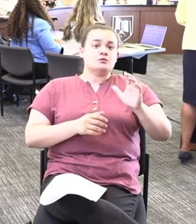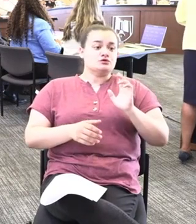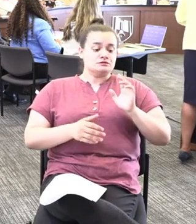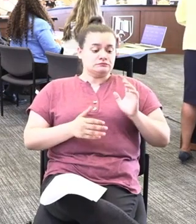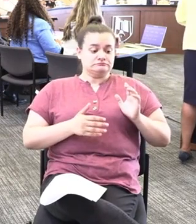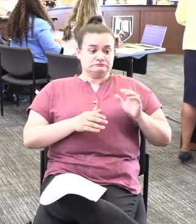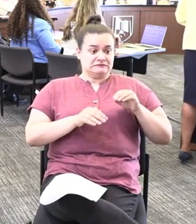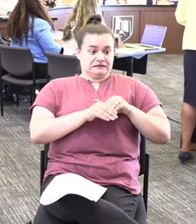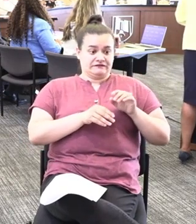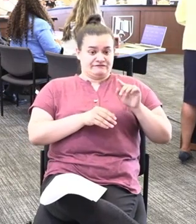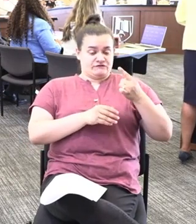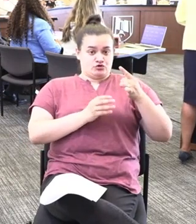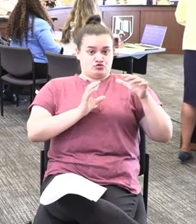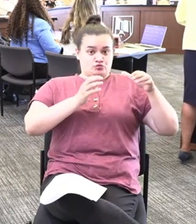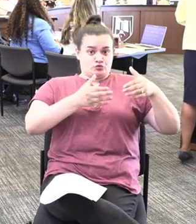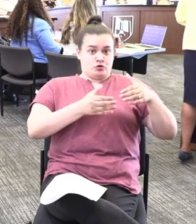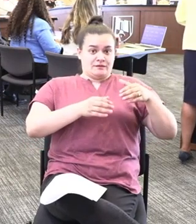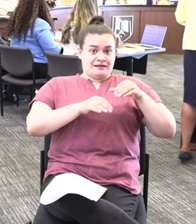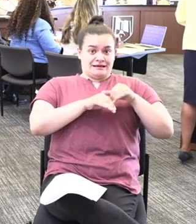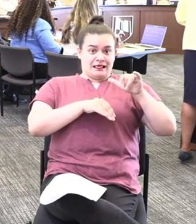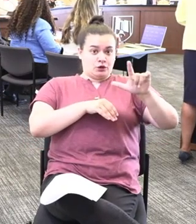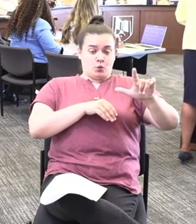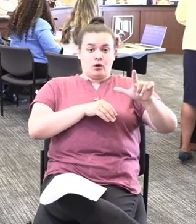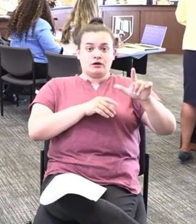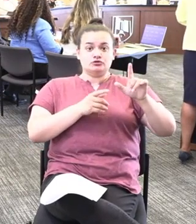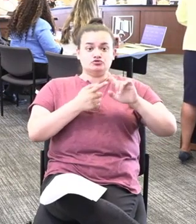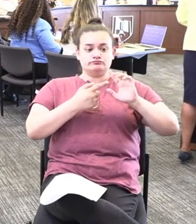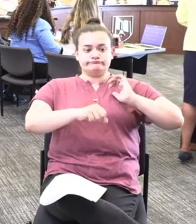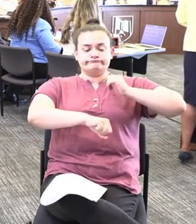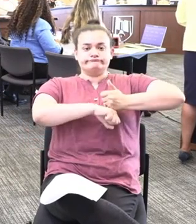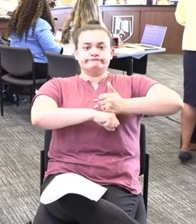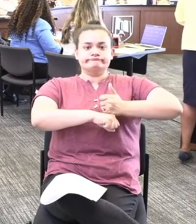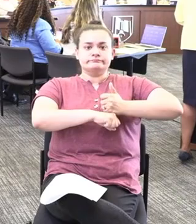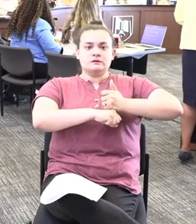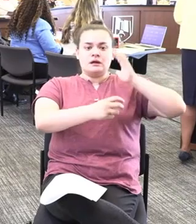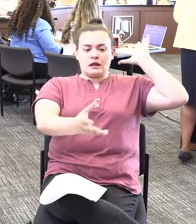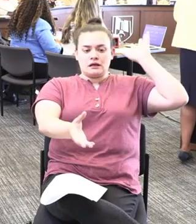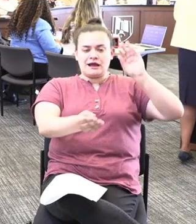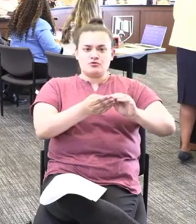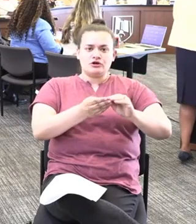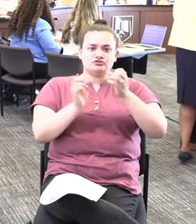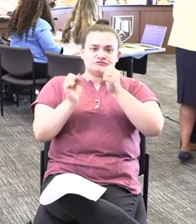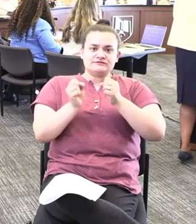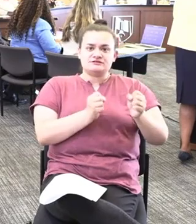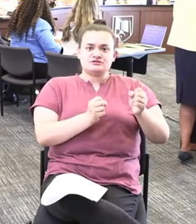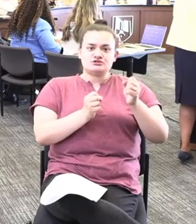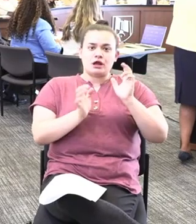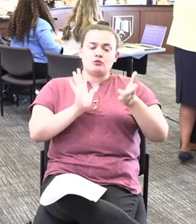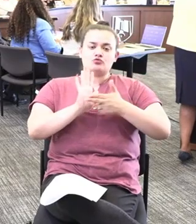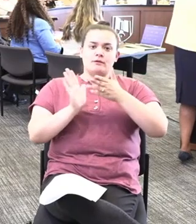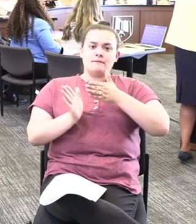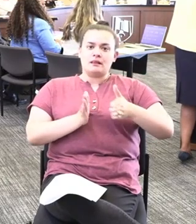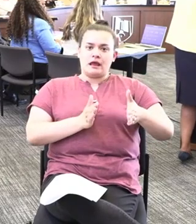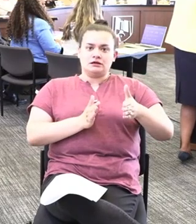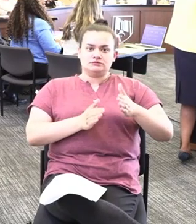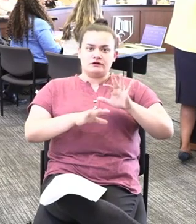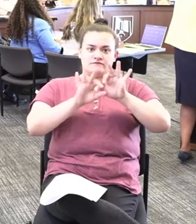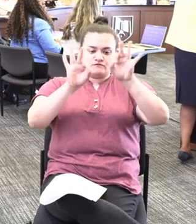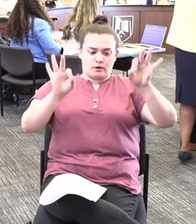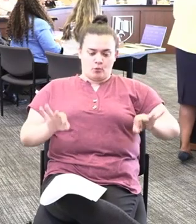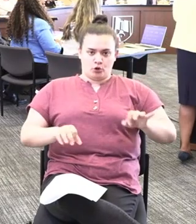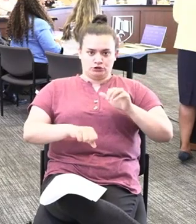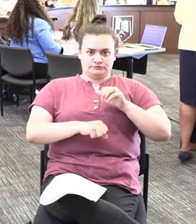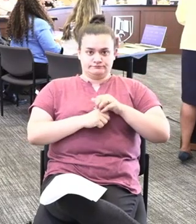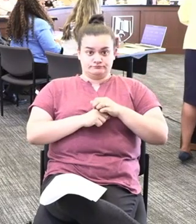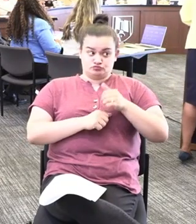community colleges in Illinois to implement a comprehensive strategic enrollment management plan framework. Remember that,